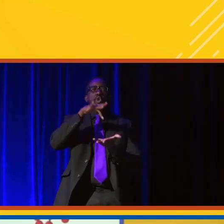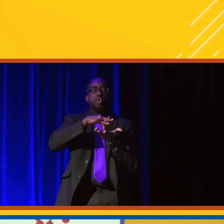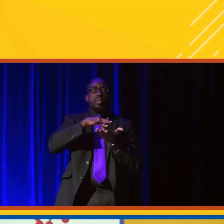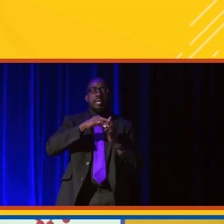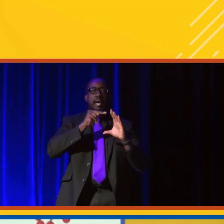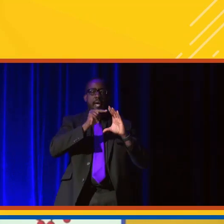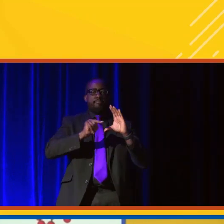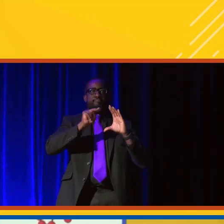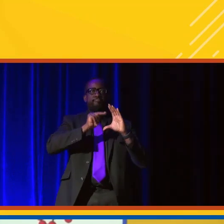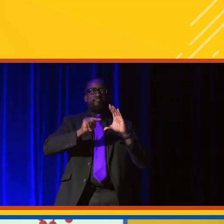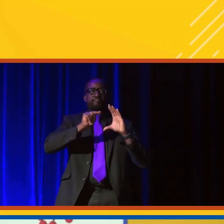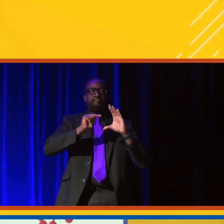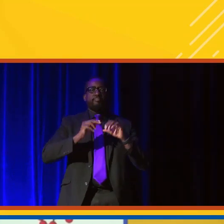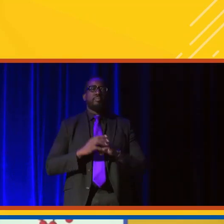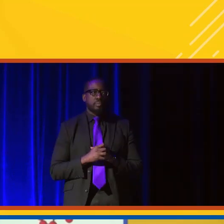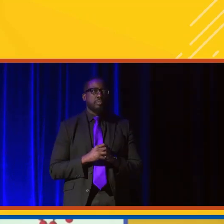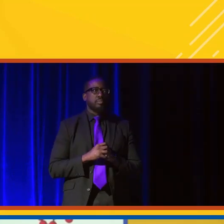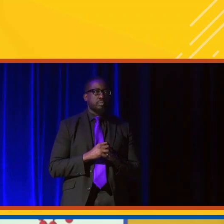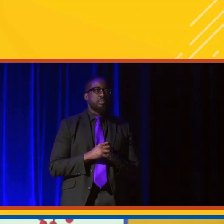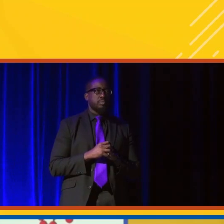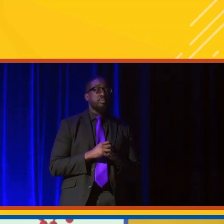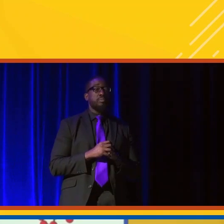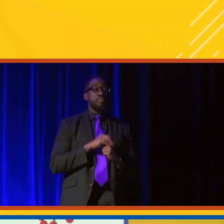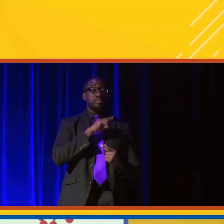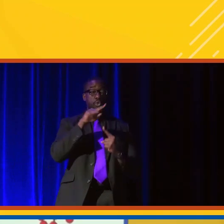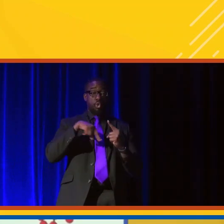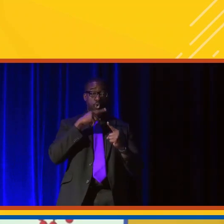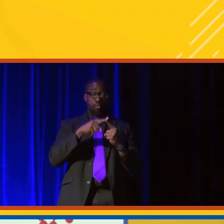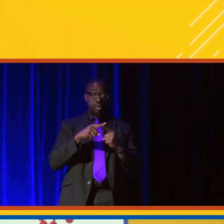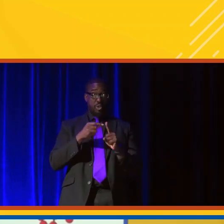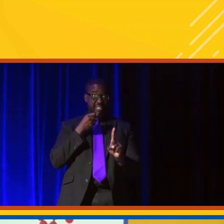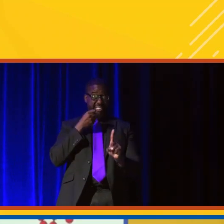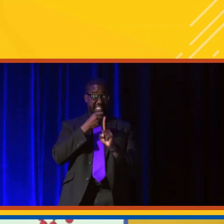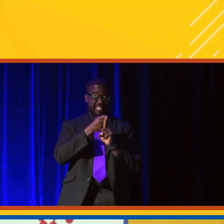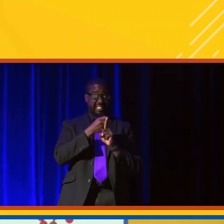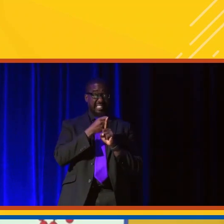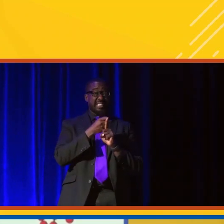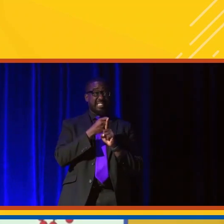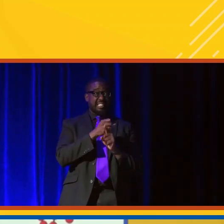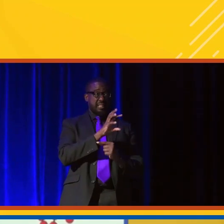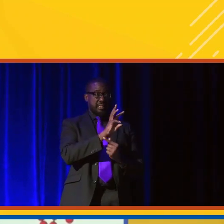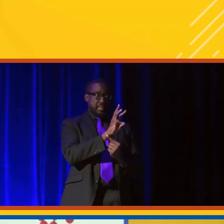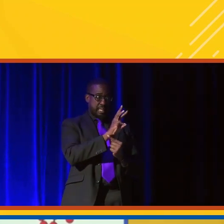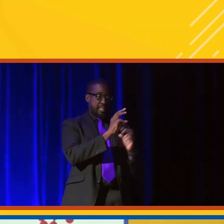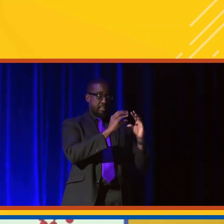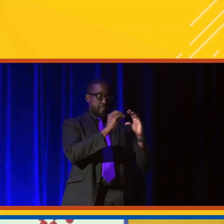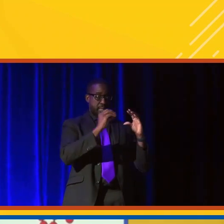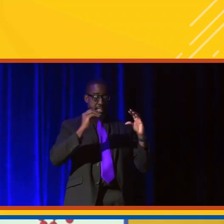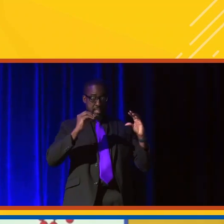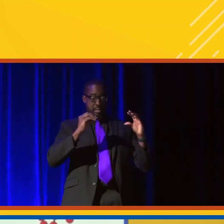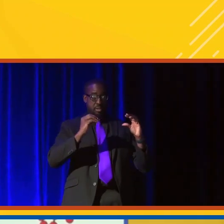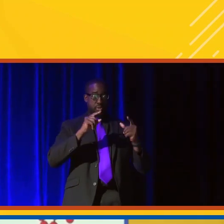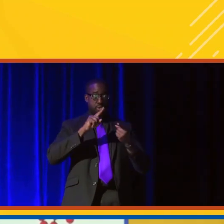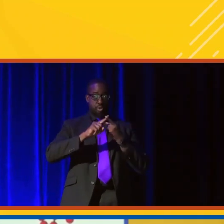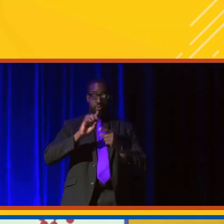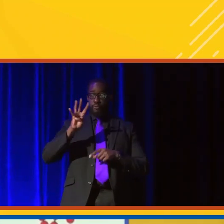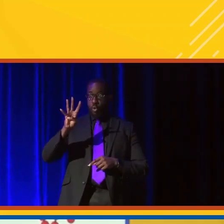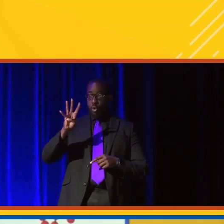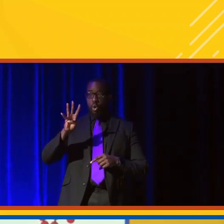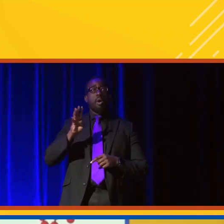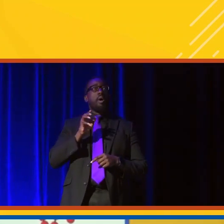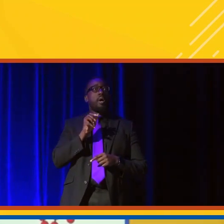Curiously, when you hit this point in representation where you go from 6 beads to 4, your error spikes